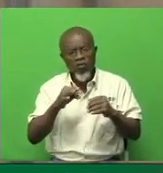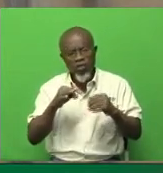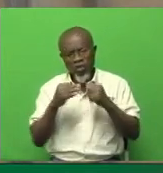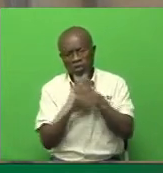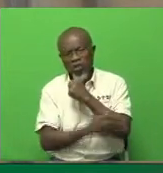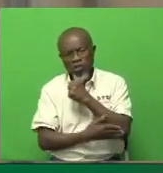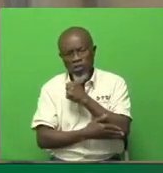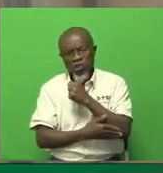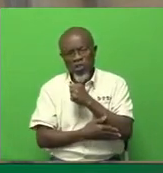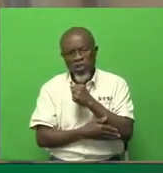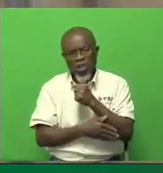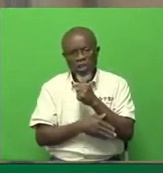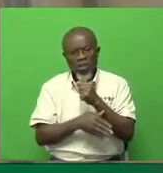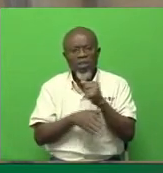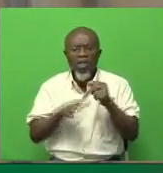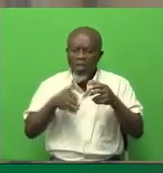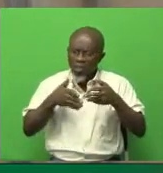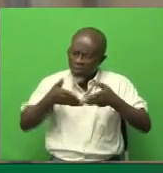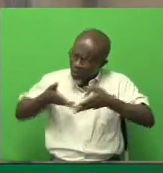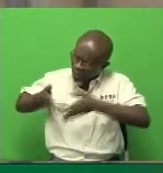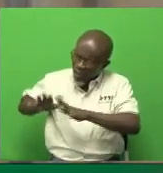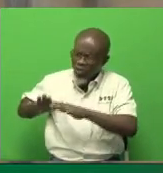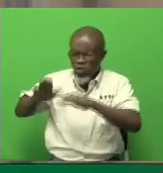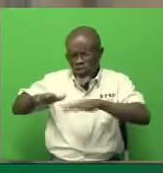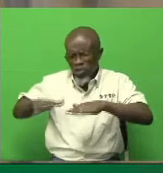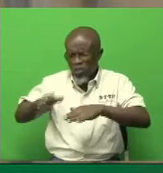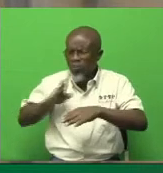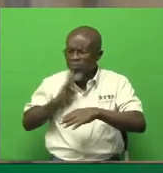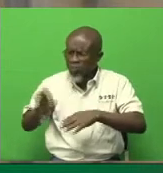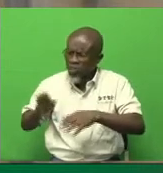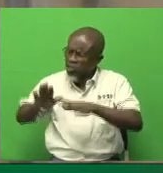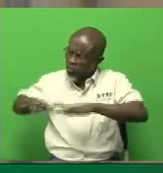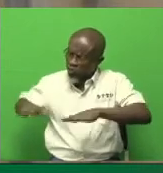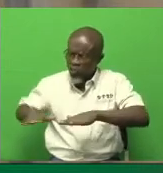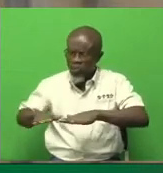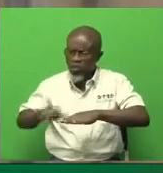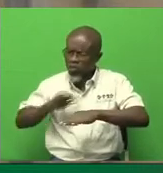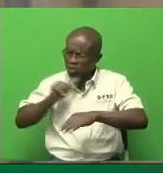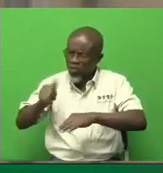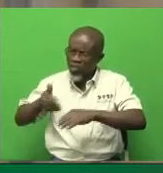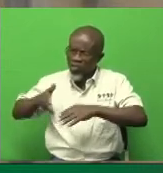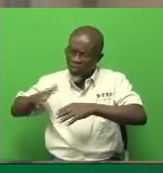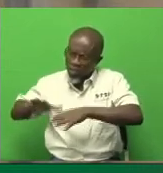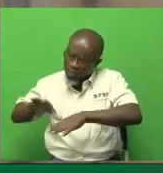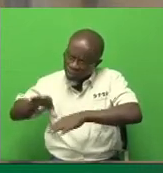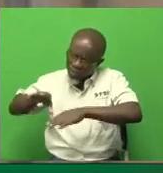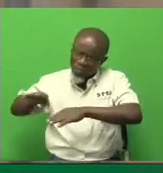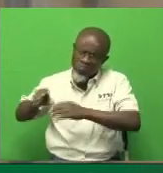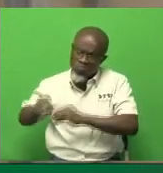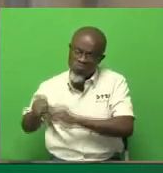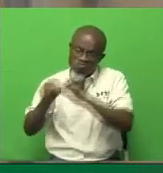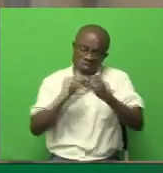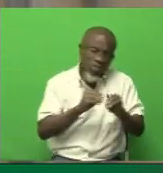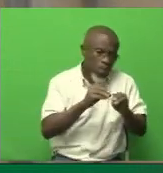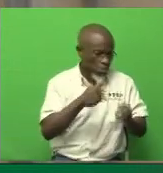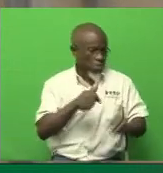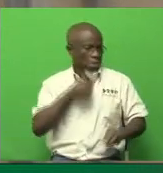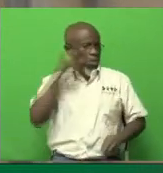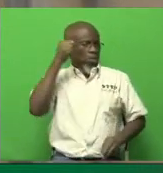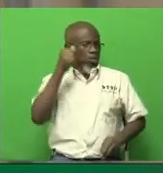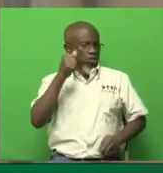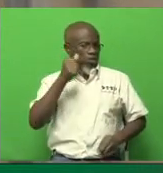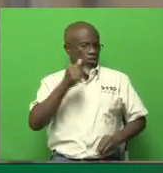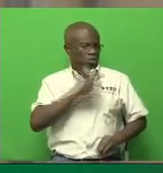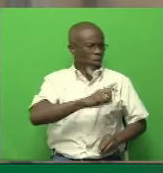they have suffered enough let's prioritize their time in the classroom and make it count our